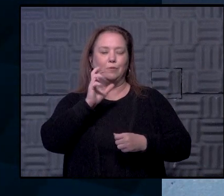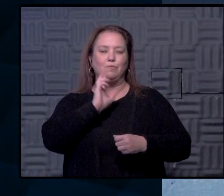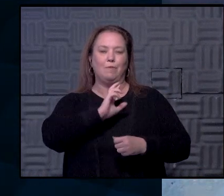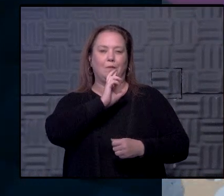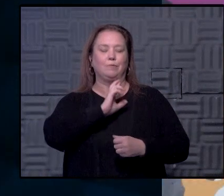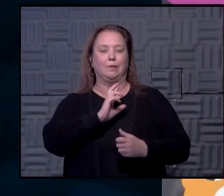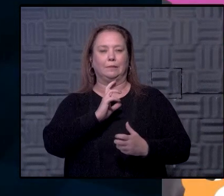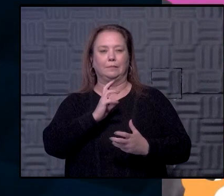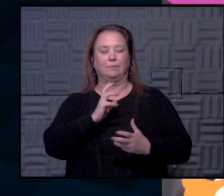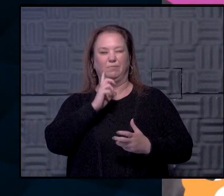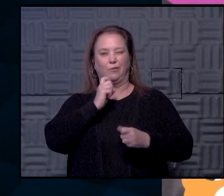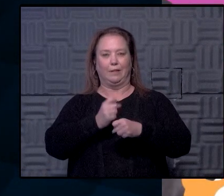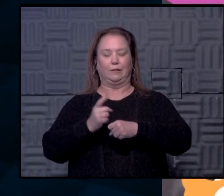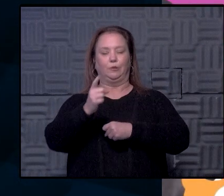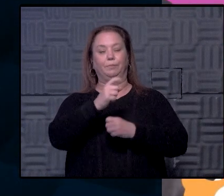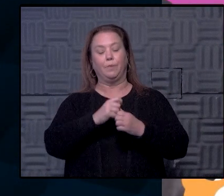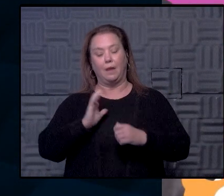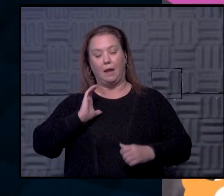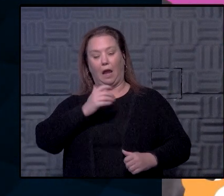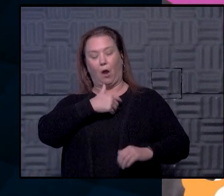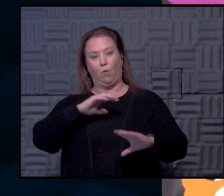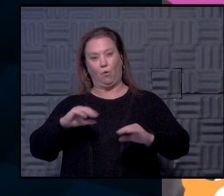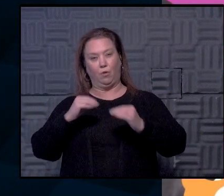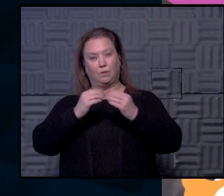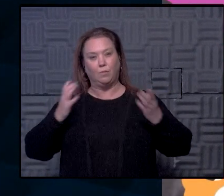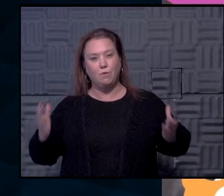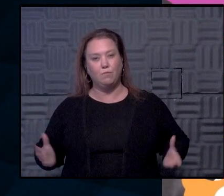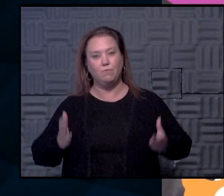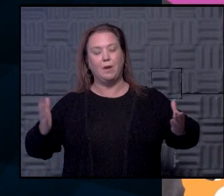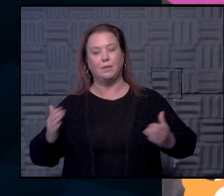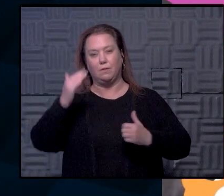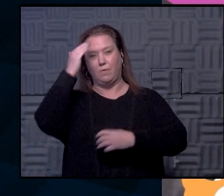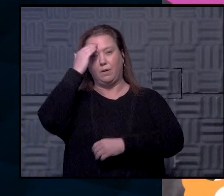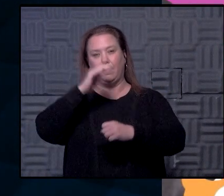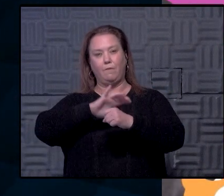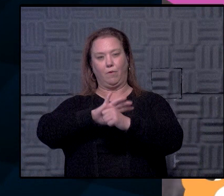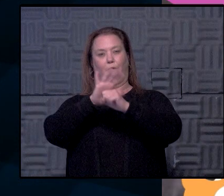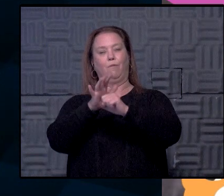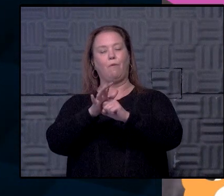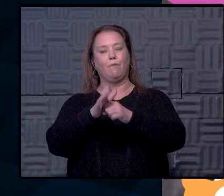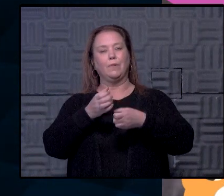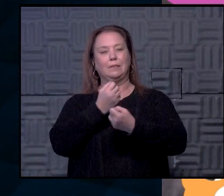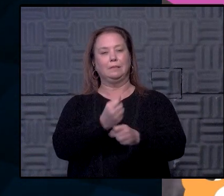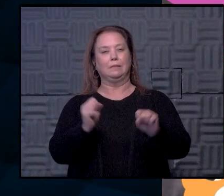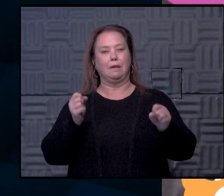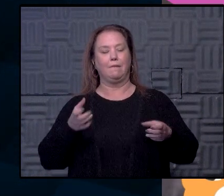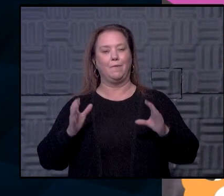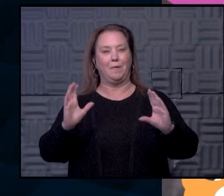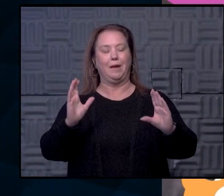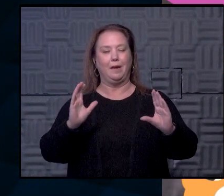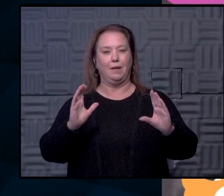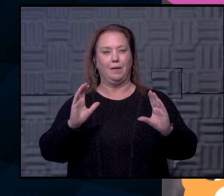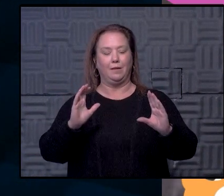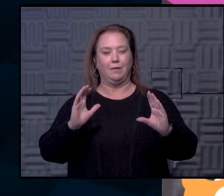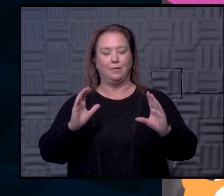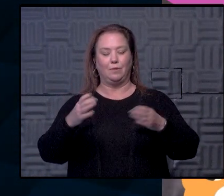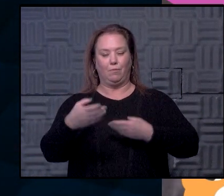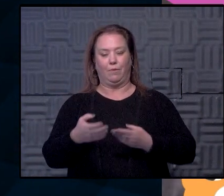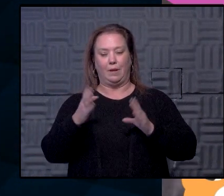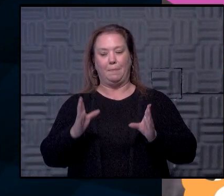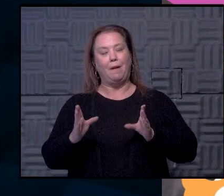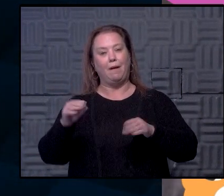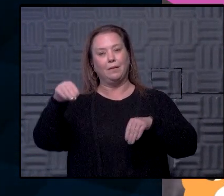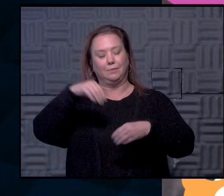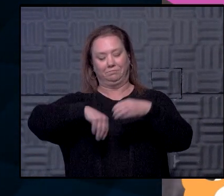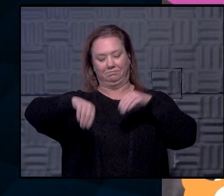Our organization wanted to do something notable and raise awareness for our community here in a COVID-safe manner. And so we're packing it all up in a box and bringing the party